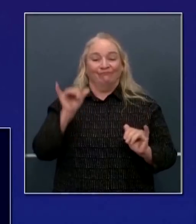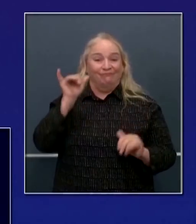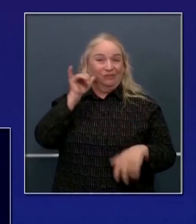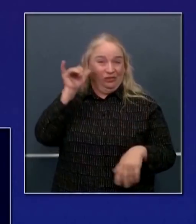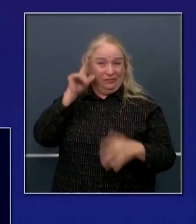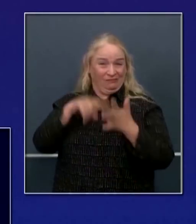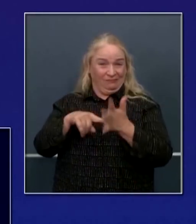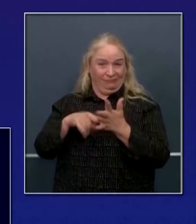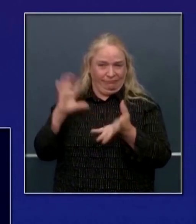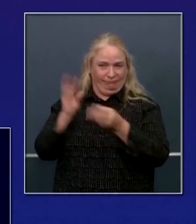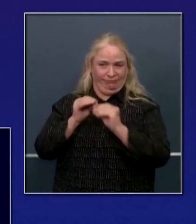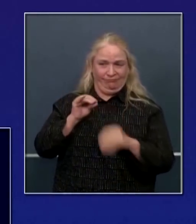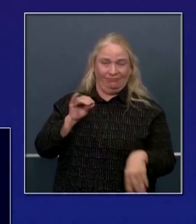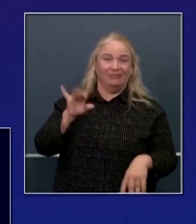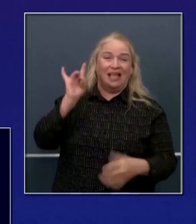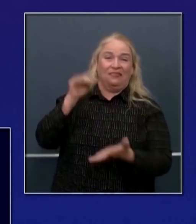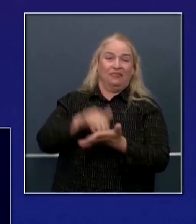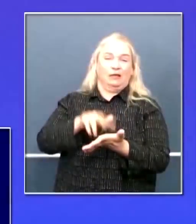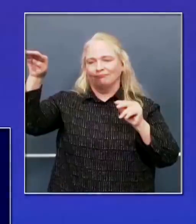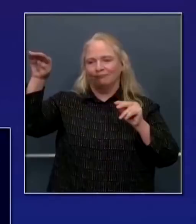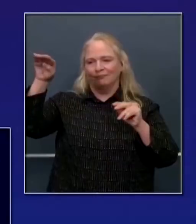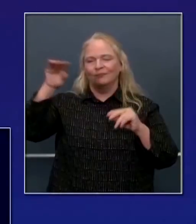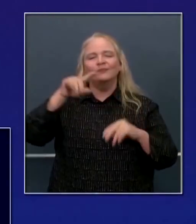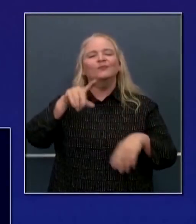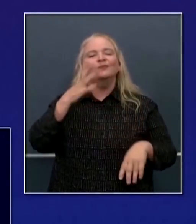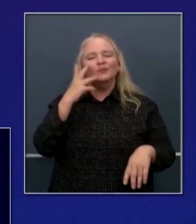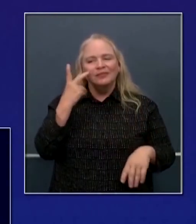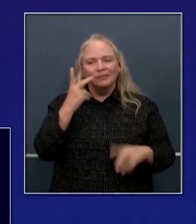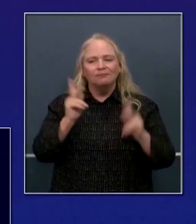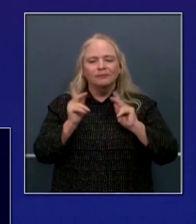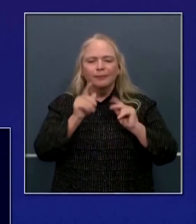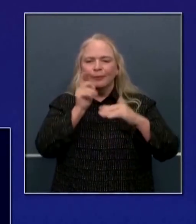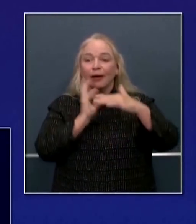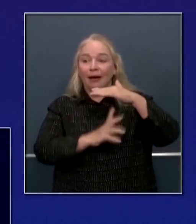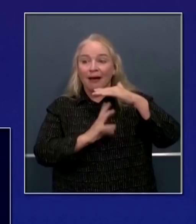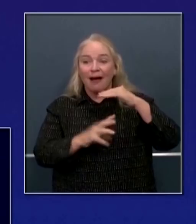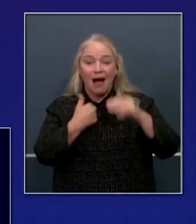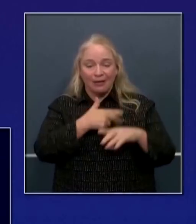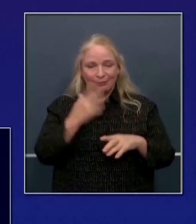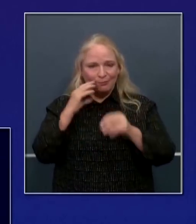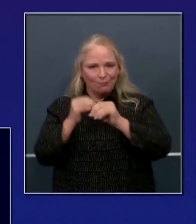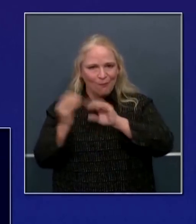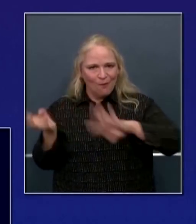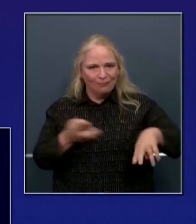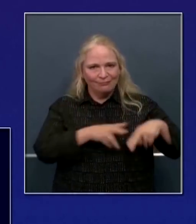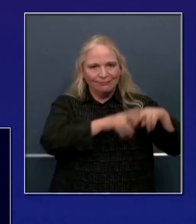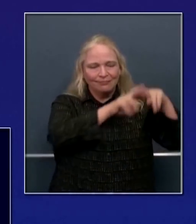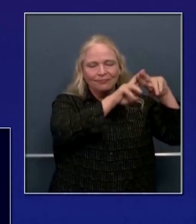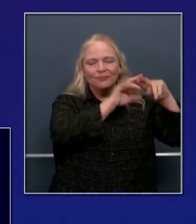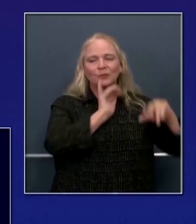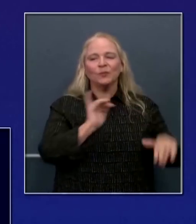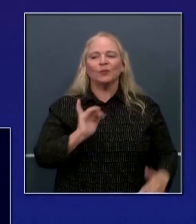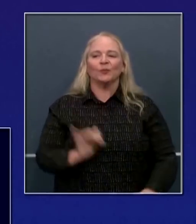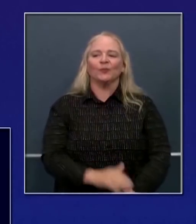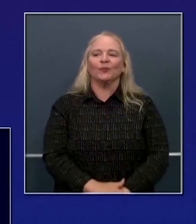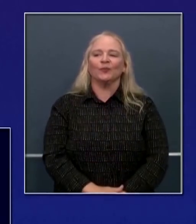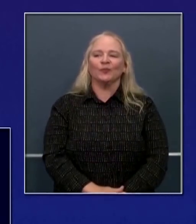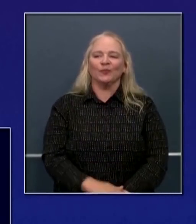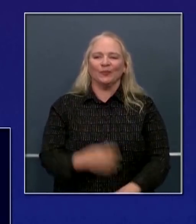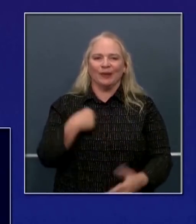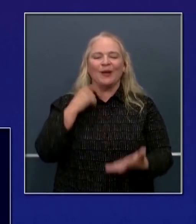we had 8,358 cases. You're seeing hospitalization numbers increase